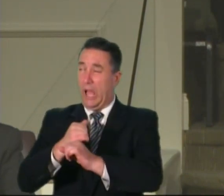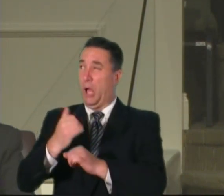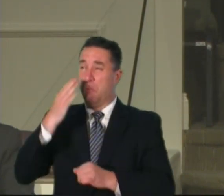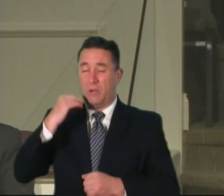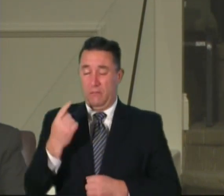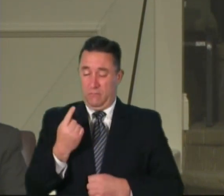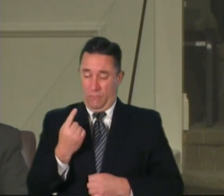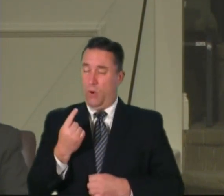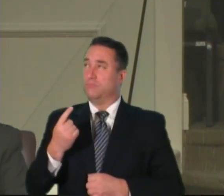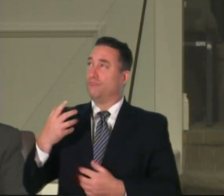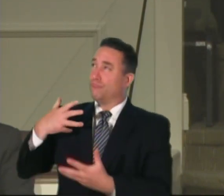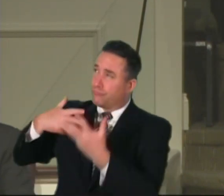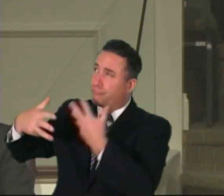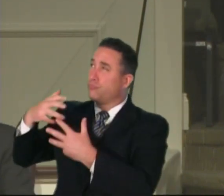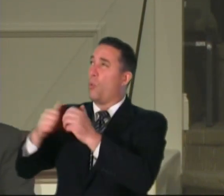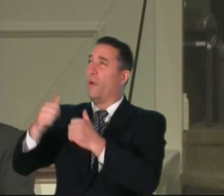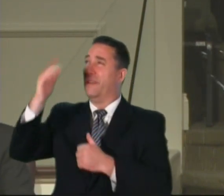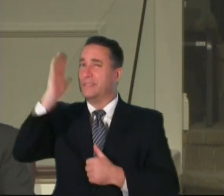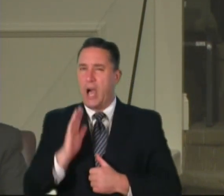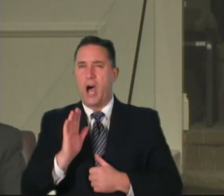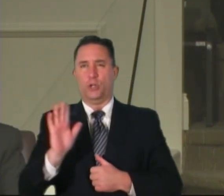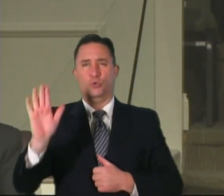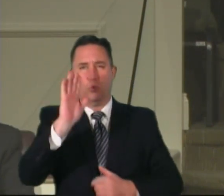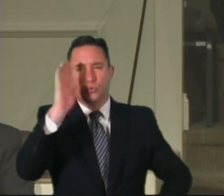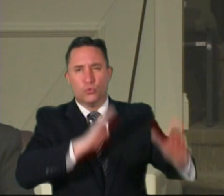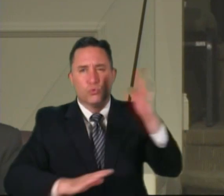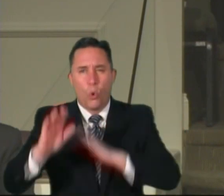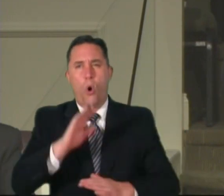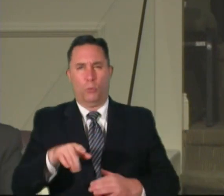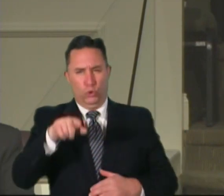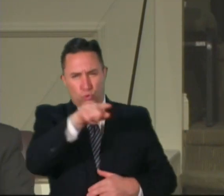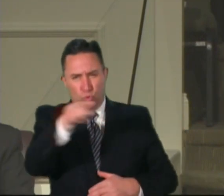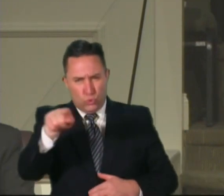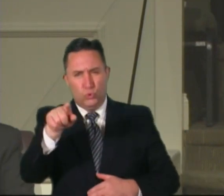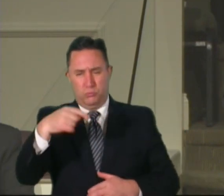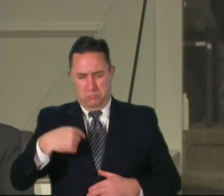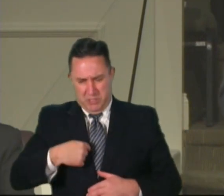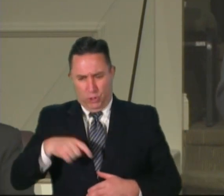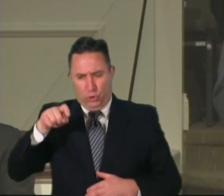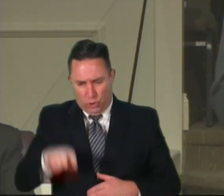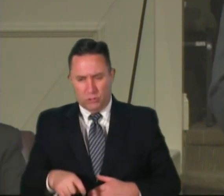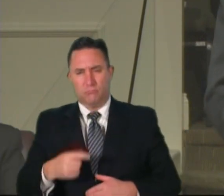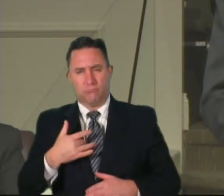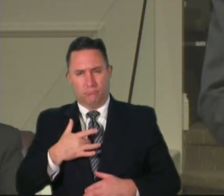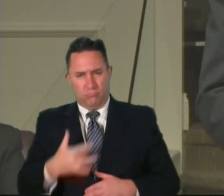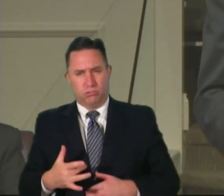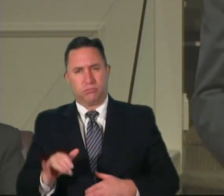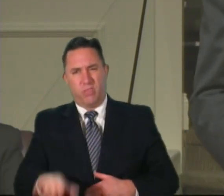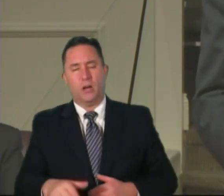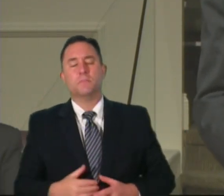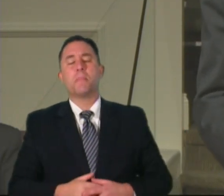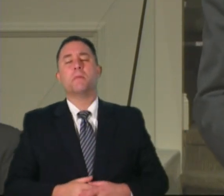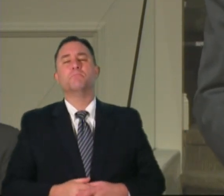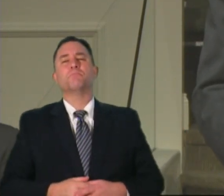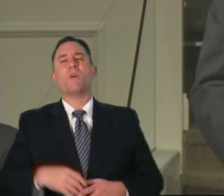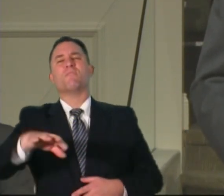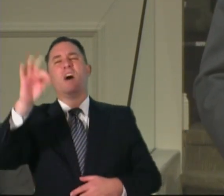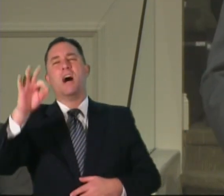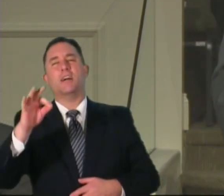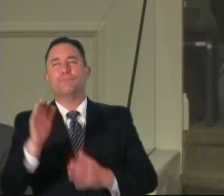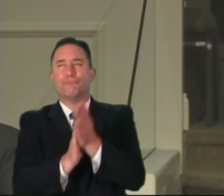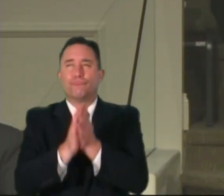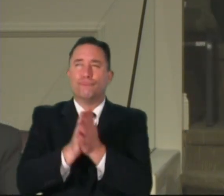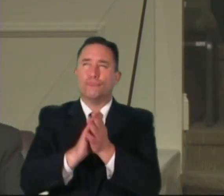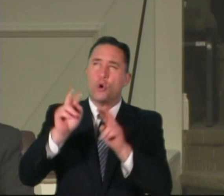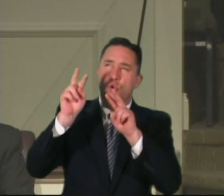when someone's walking with God in your storm. You be that person. I want to be that person. Then we find that we ought to look for